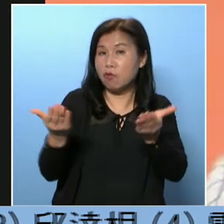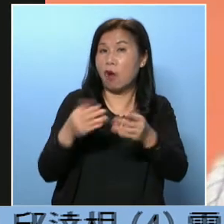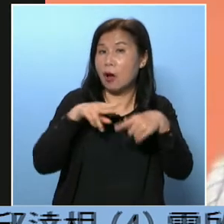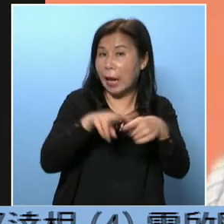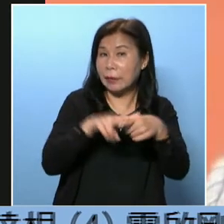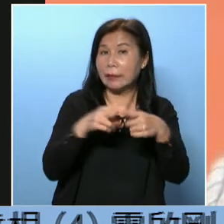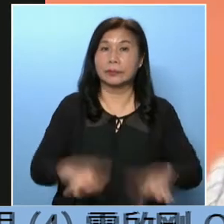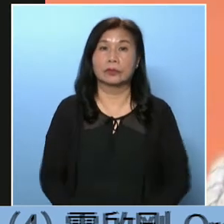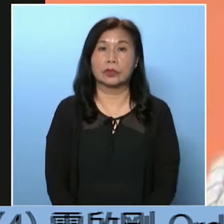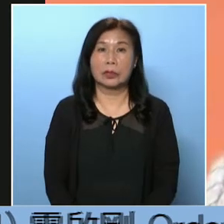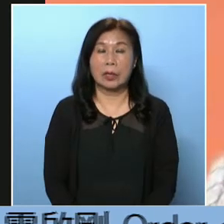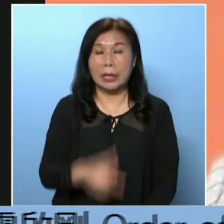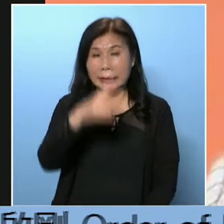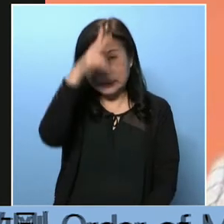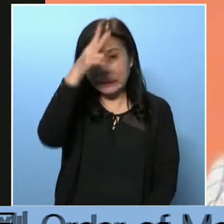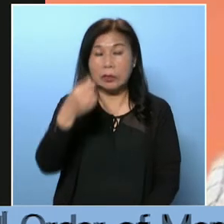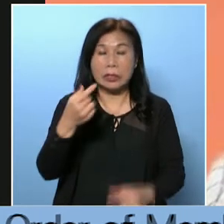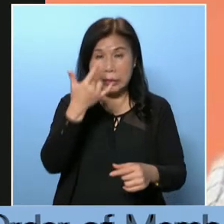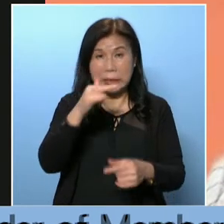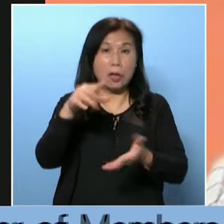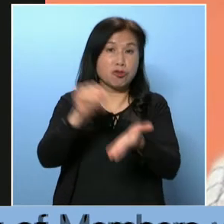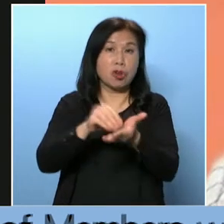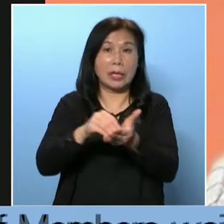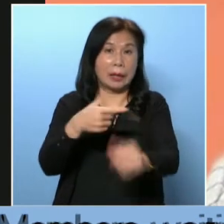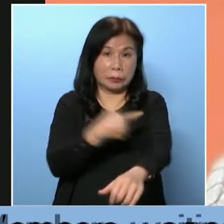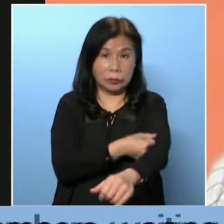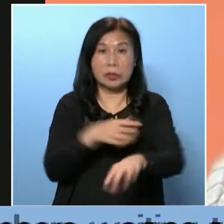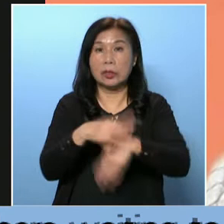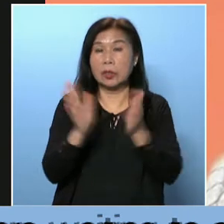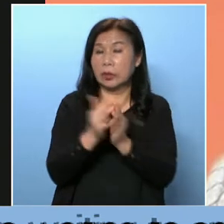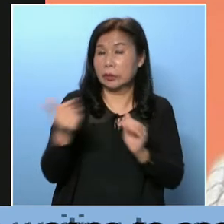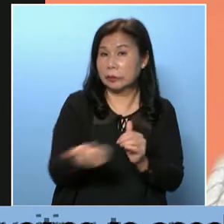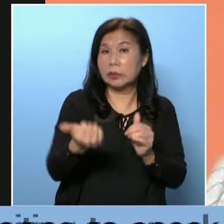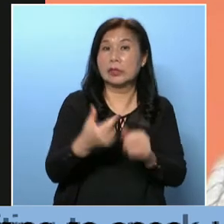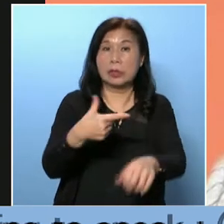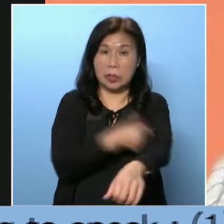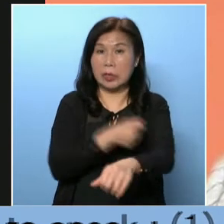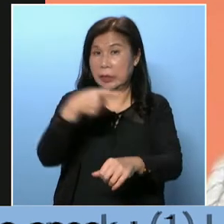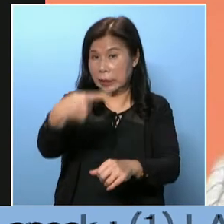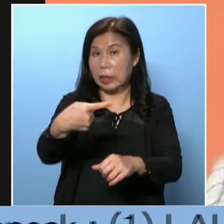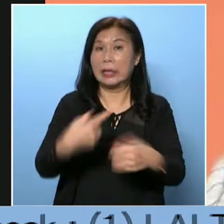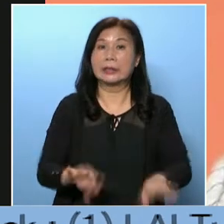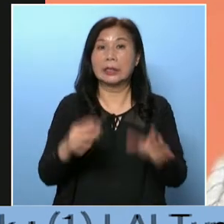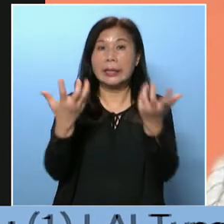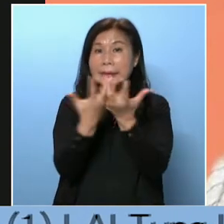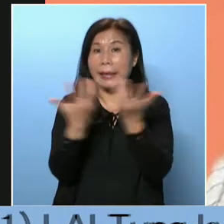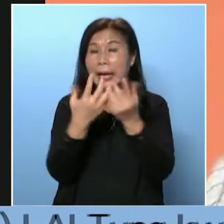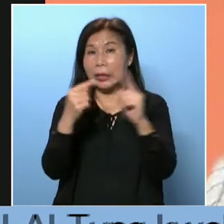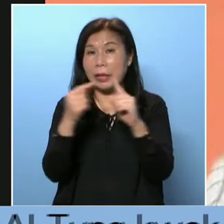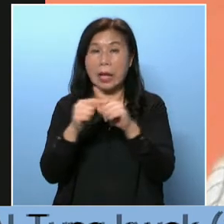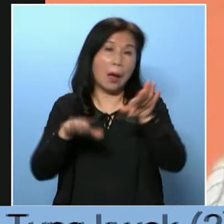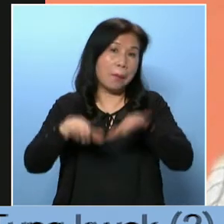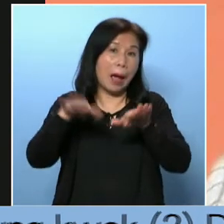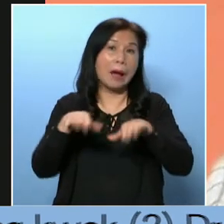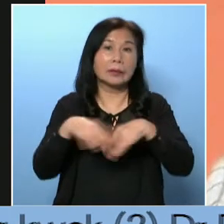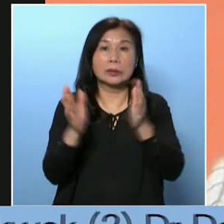been very active in promoting this according to the government statistics. And Hong Kong had, with those with minute